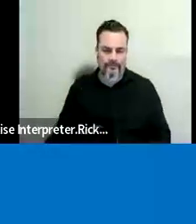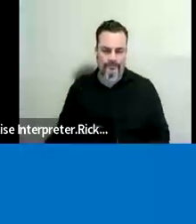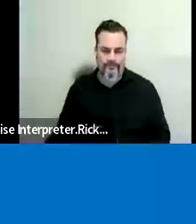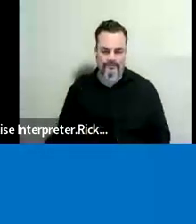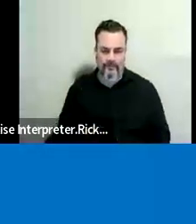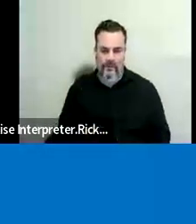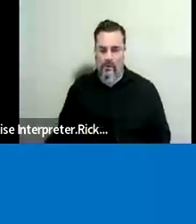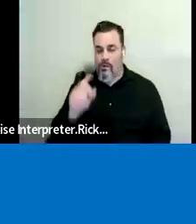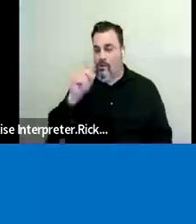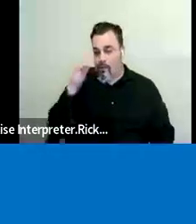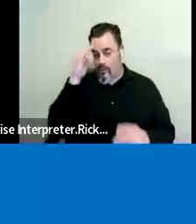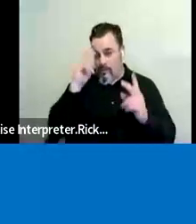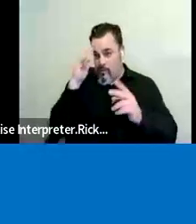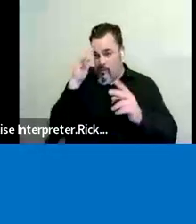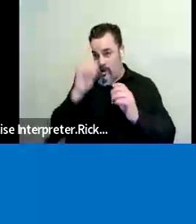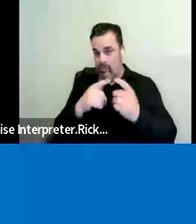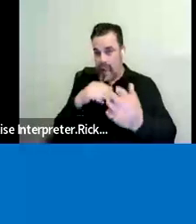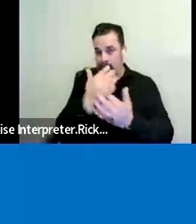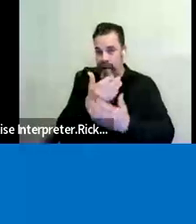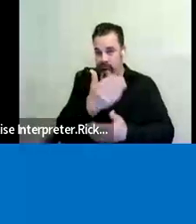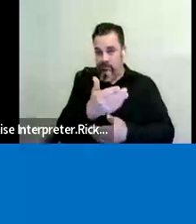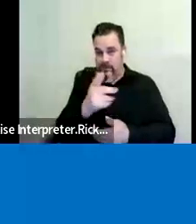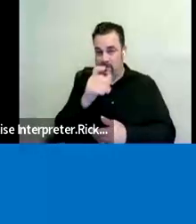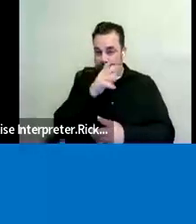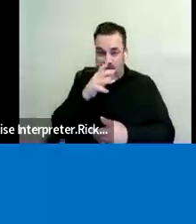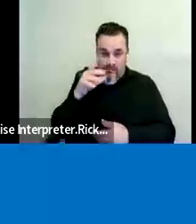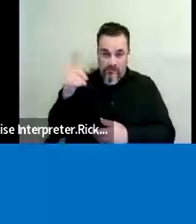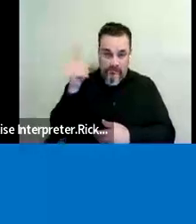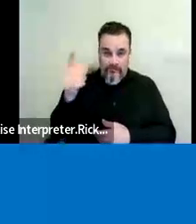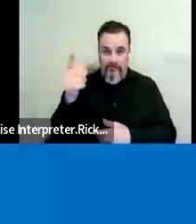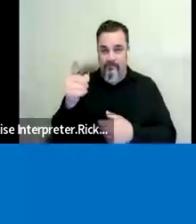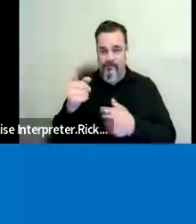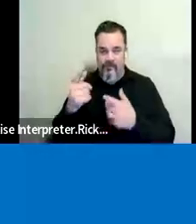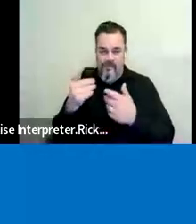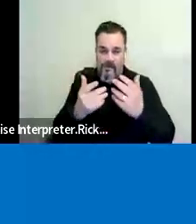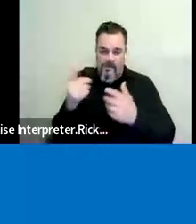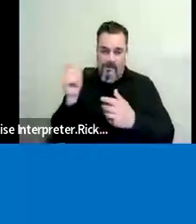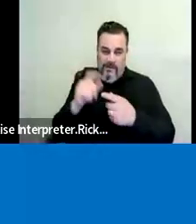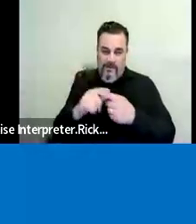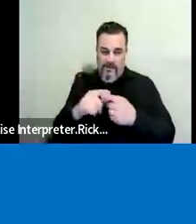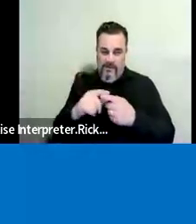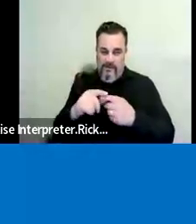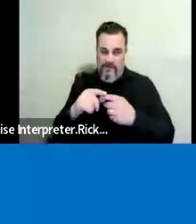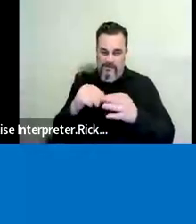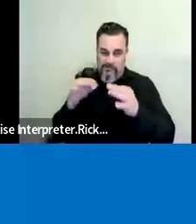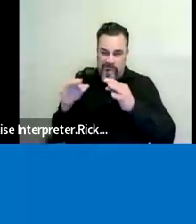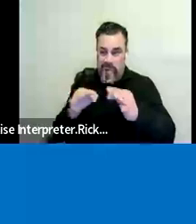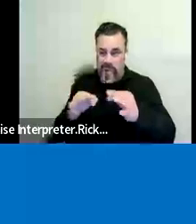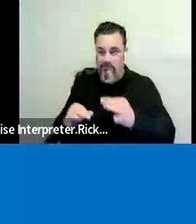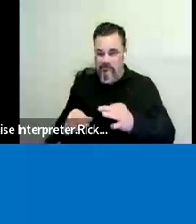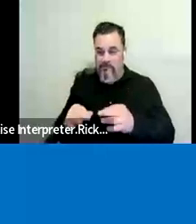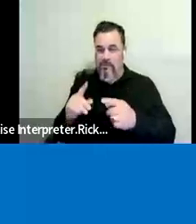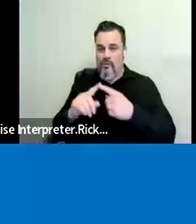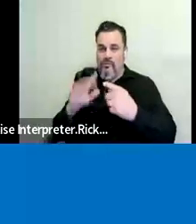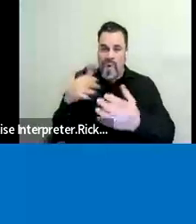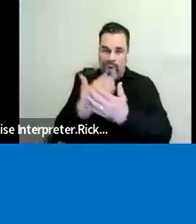Do people know how to get there? Is it a rural location that you maybe need to give really detailed instructions to get